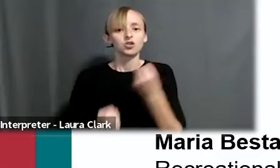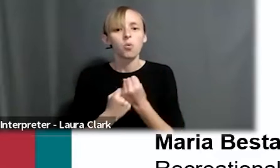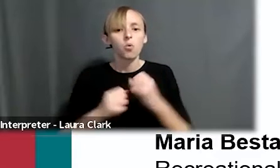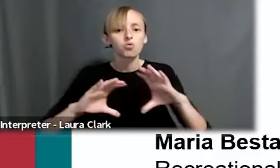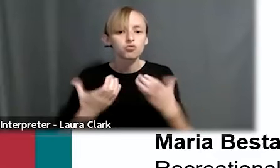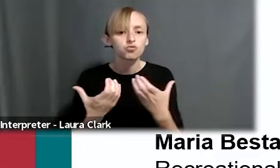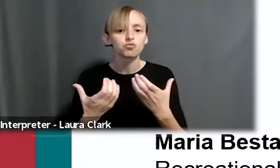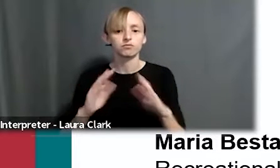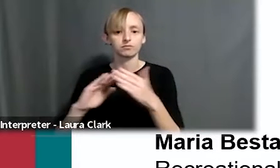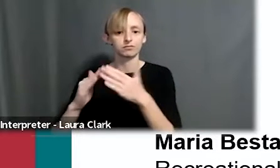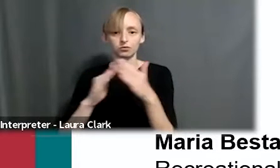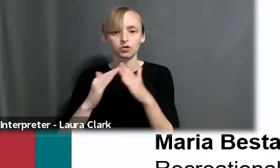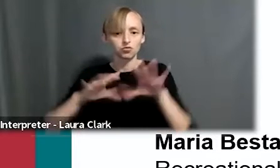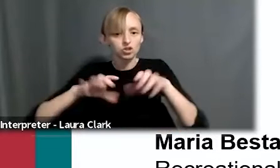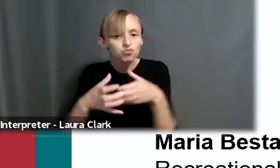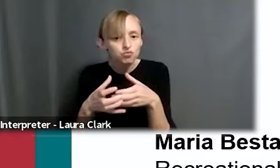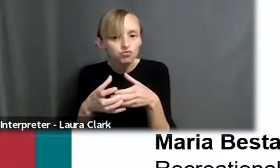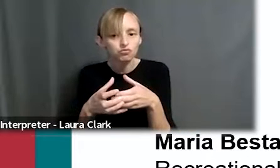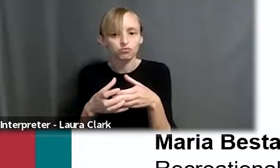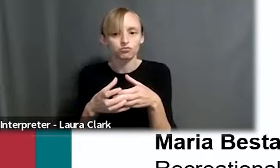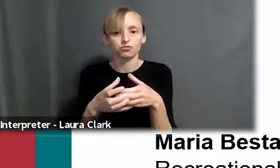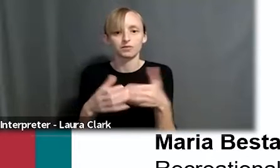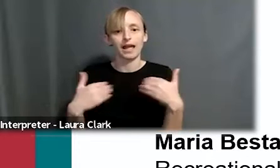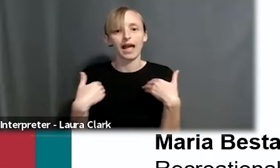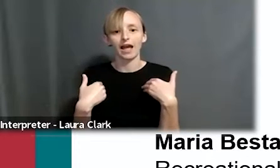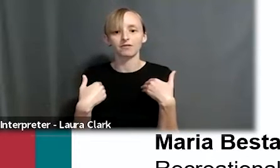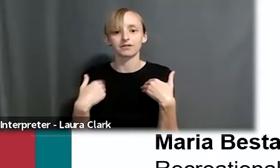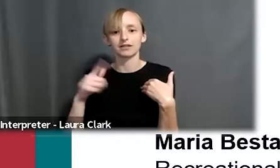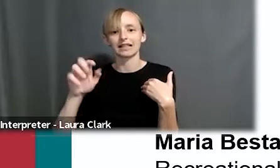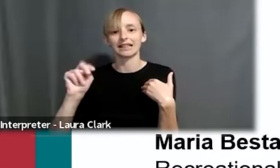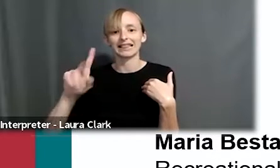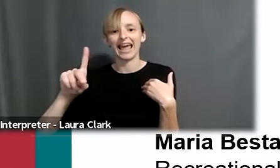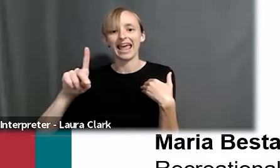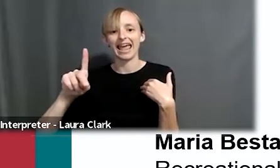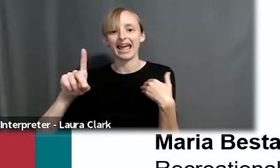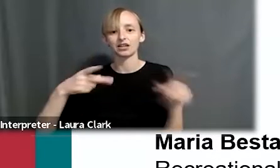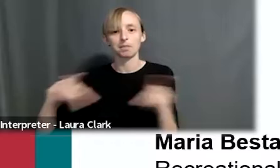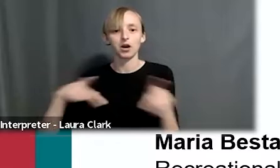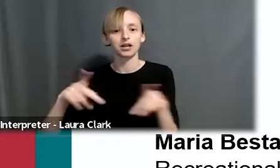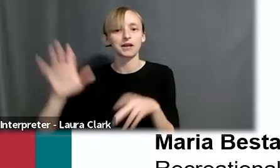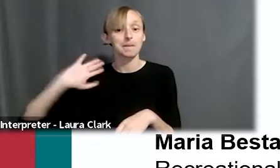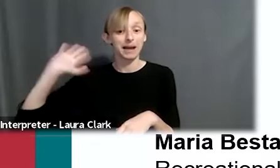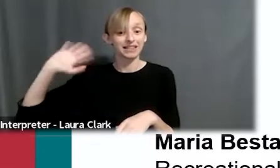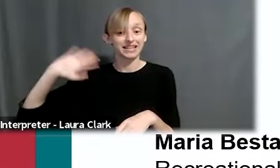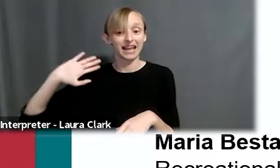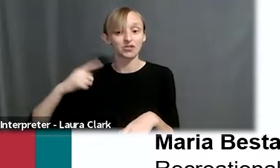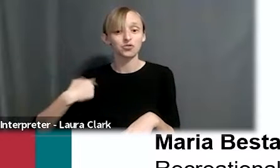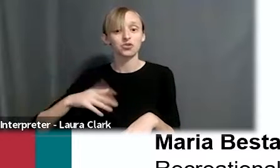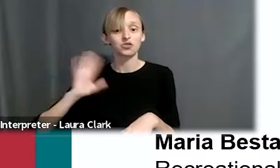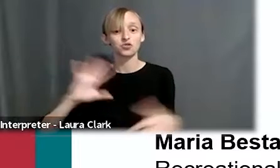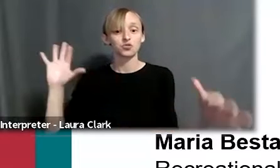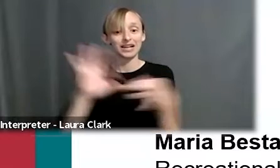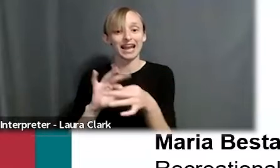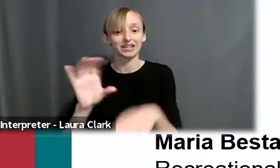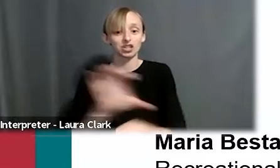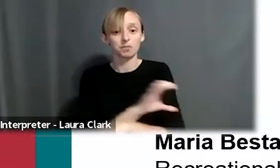community group that we can have like LAN parties. LAN parties are back in the day when we all used to connect our computers